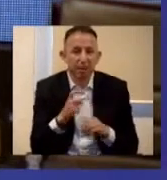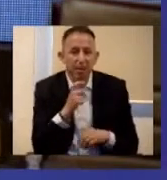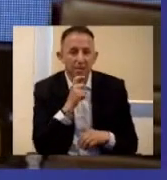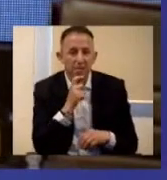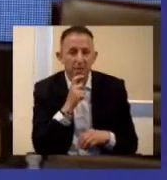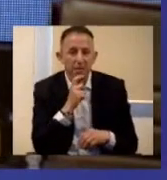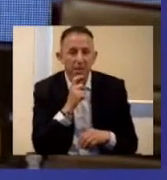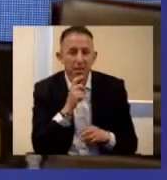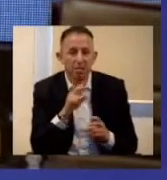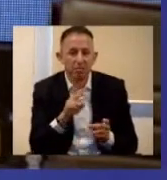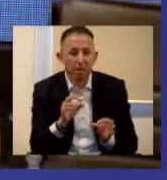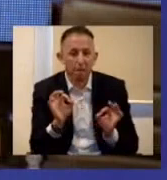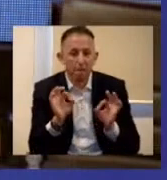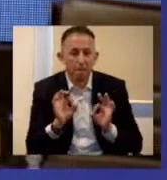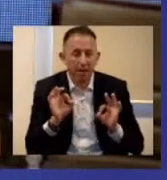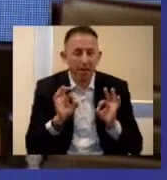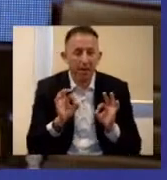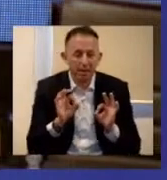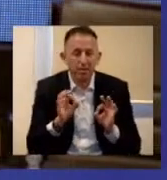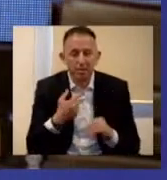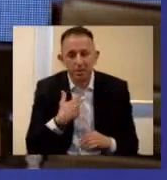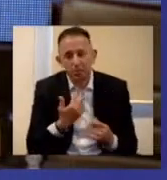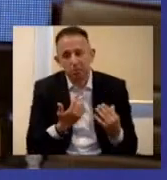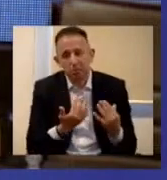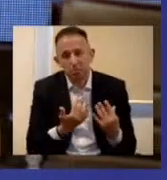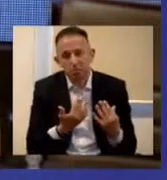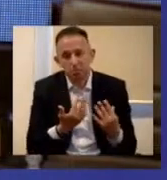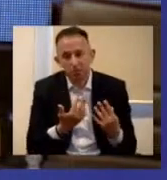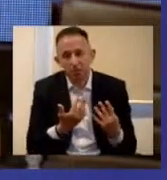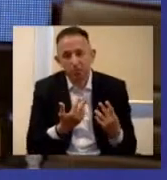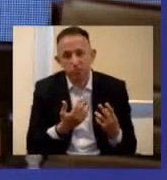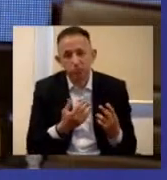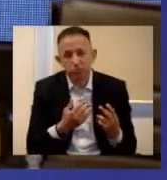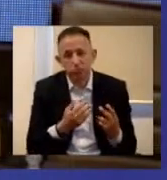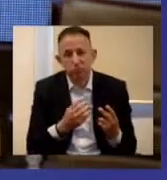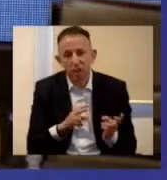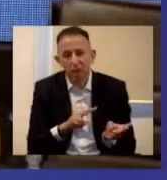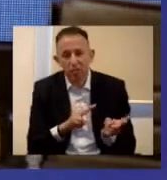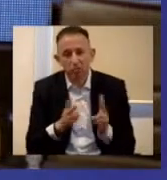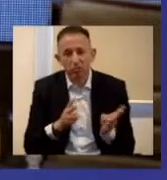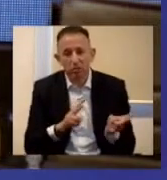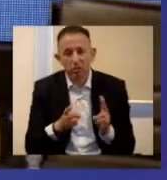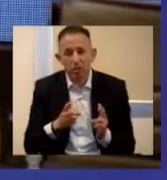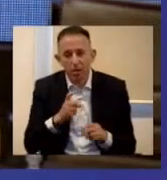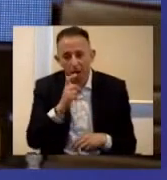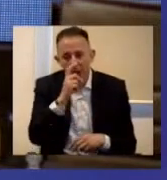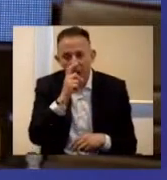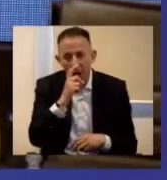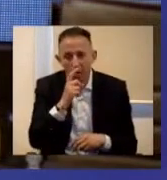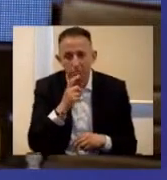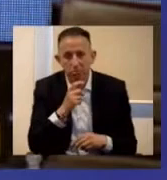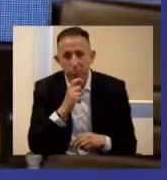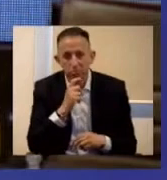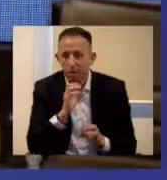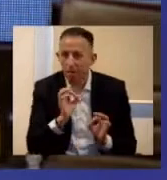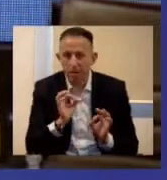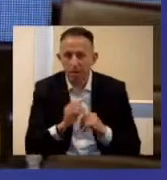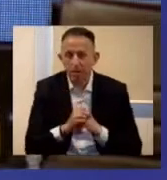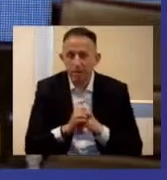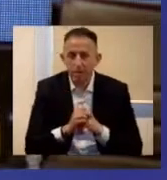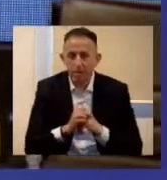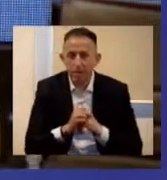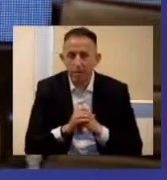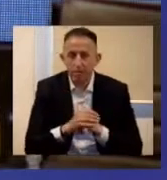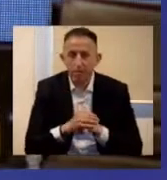both in France and abroad, including in the US and in China. He was the director of artificial intelligence